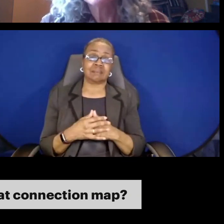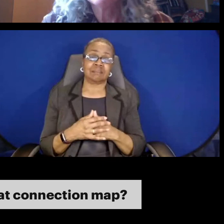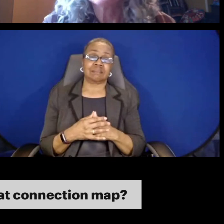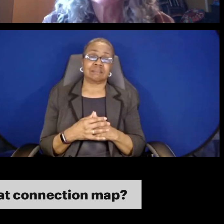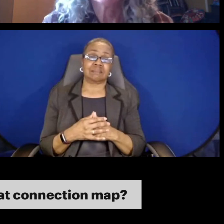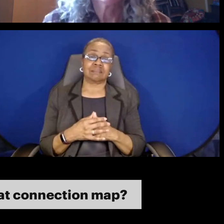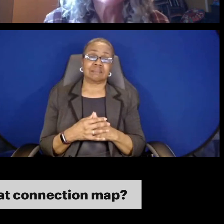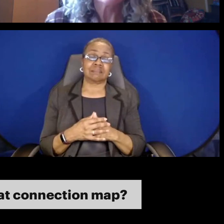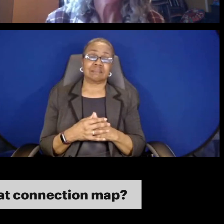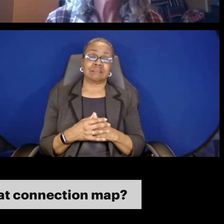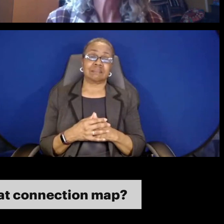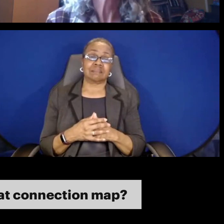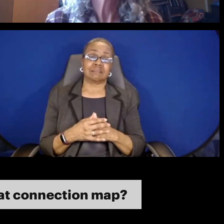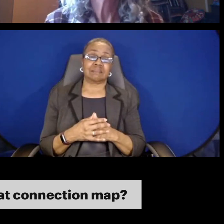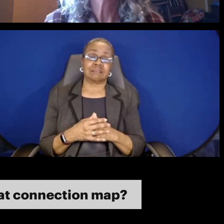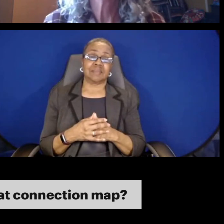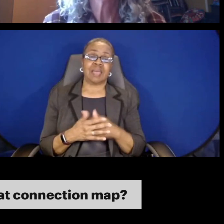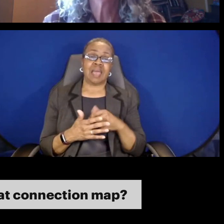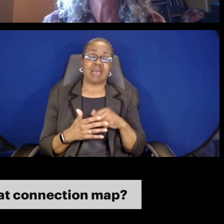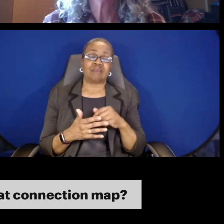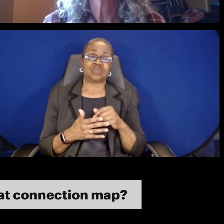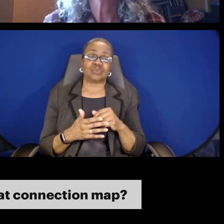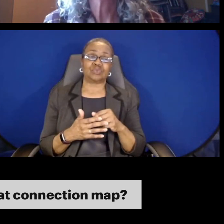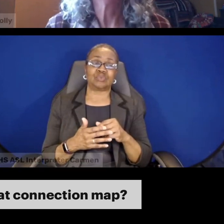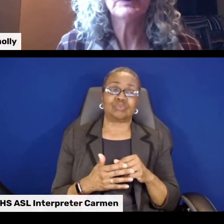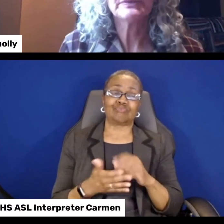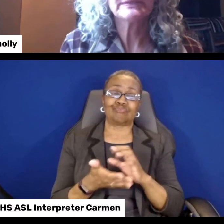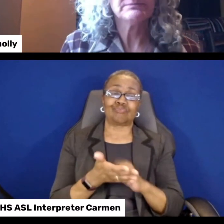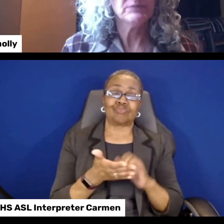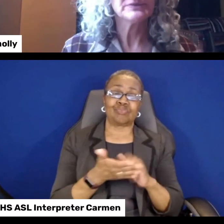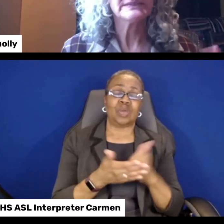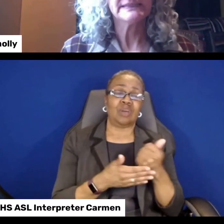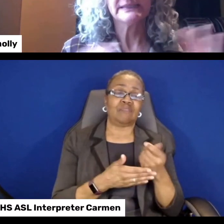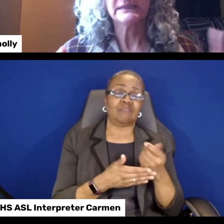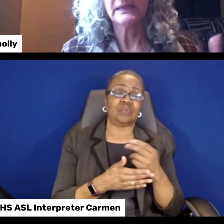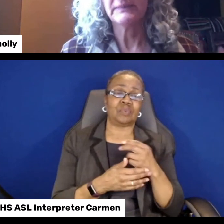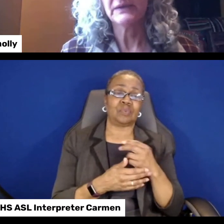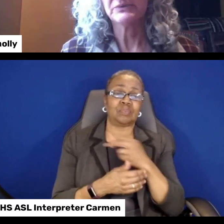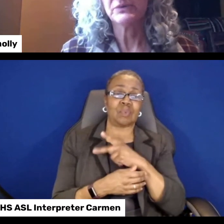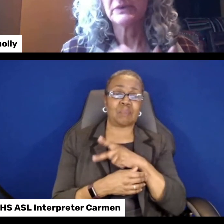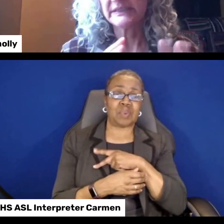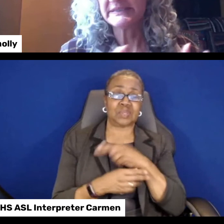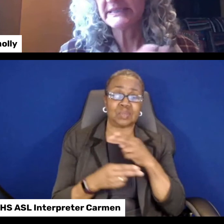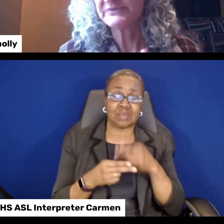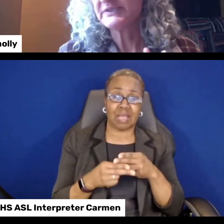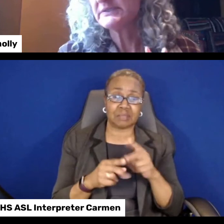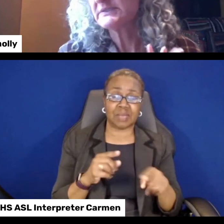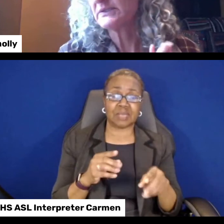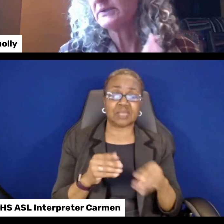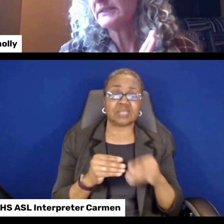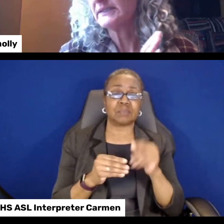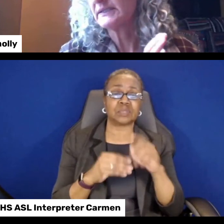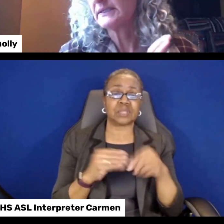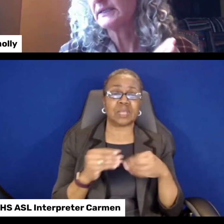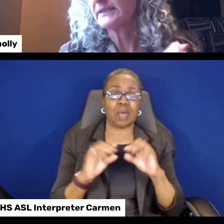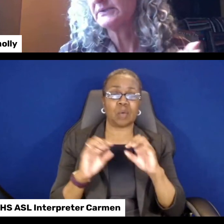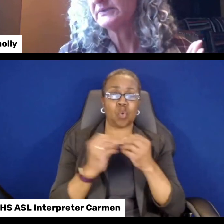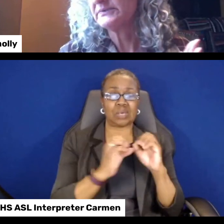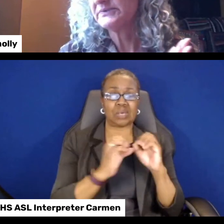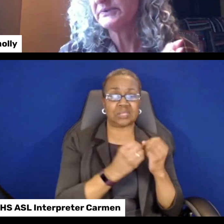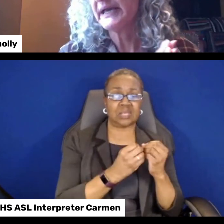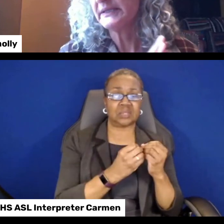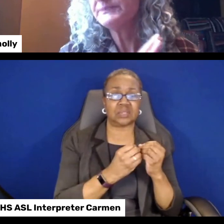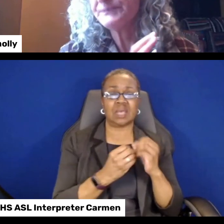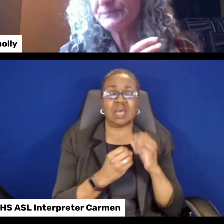excise a few personal names, but it's mostly about organizations, so I think I